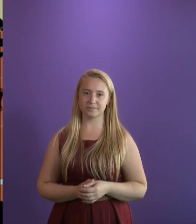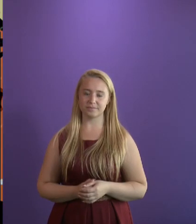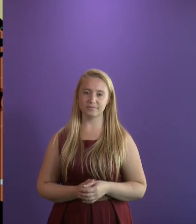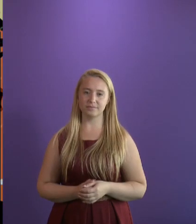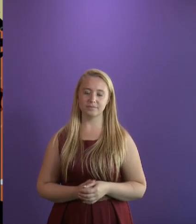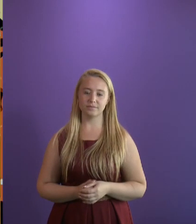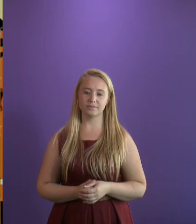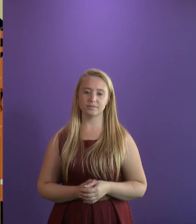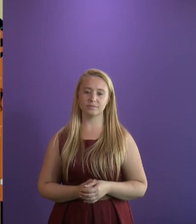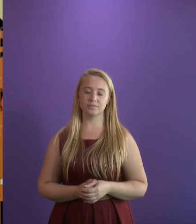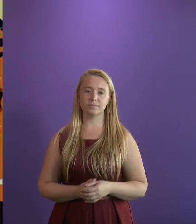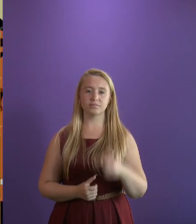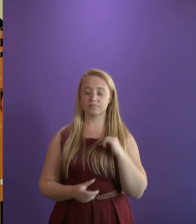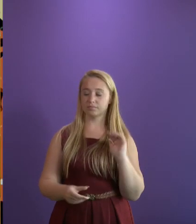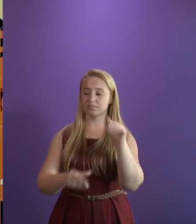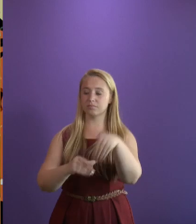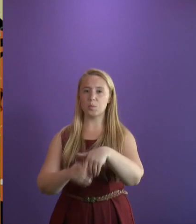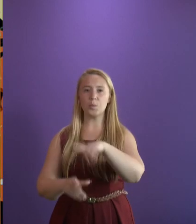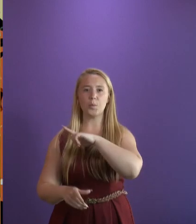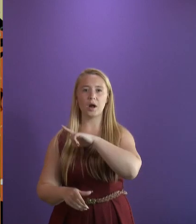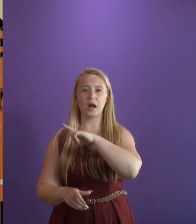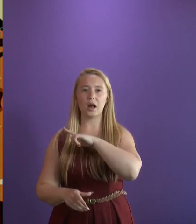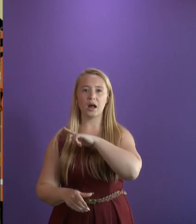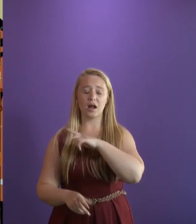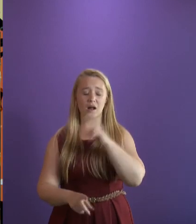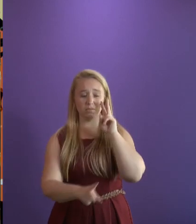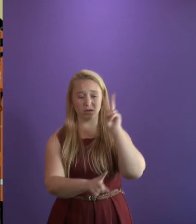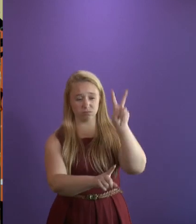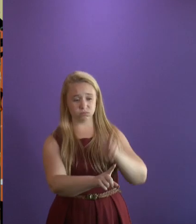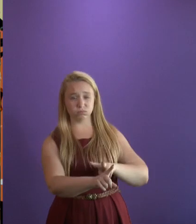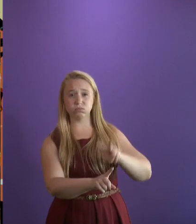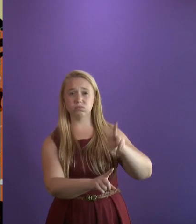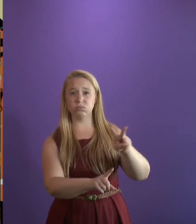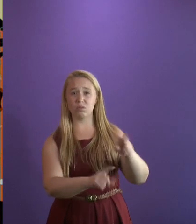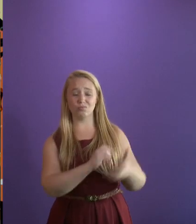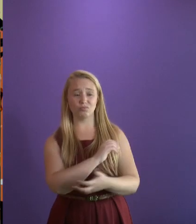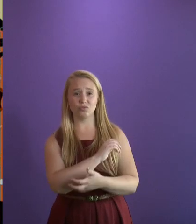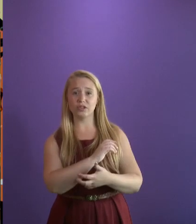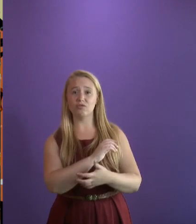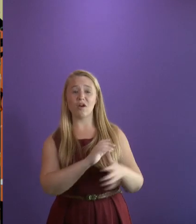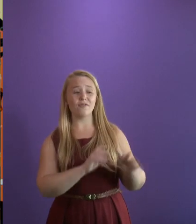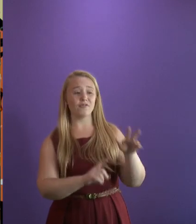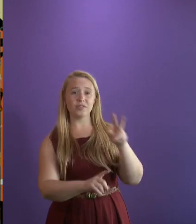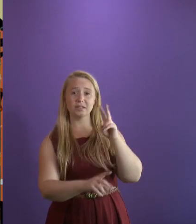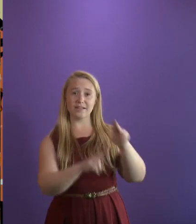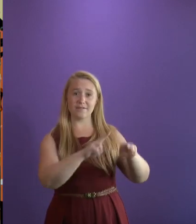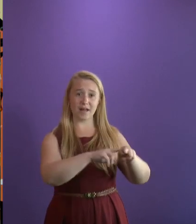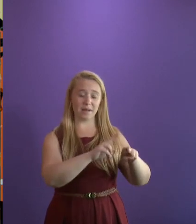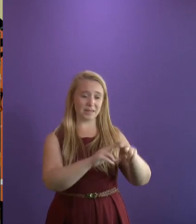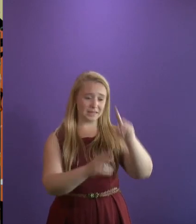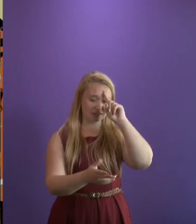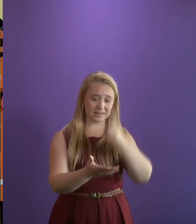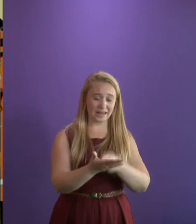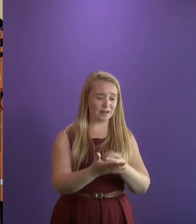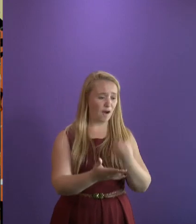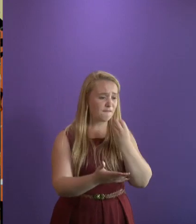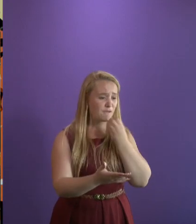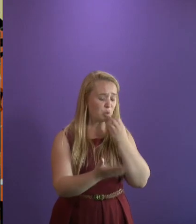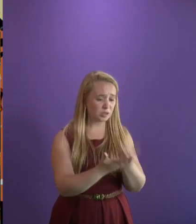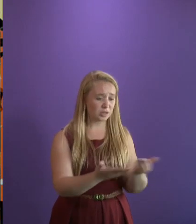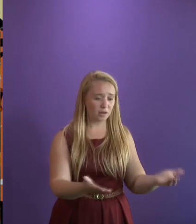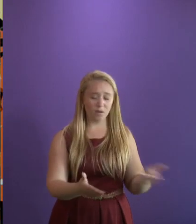I suppose I got involved because I saw the rough end. I saw families deciding whether they put food on the table or stuck money in the electric meter. Decided that I